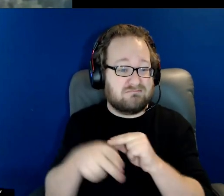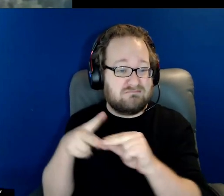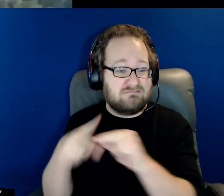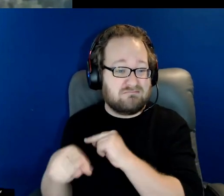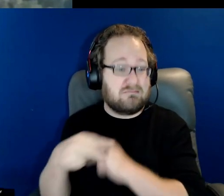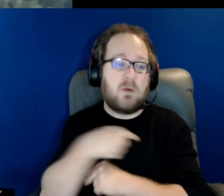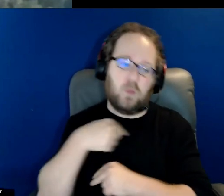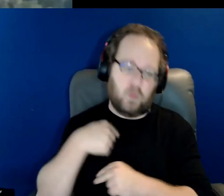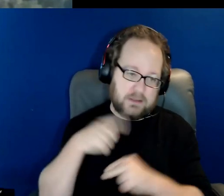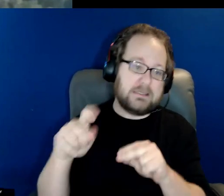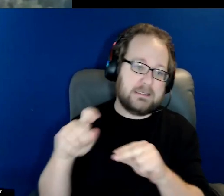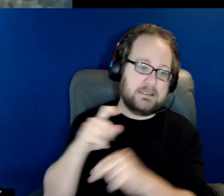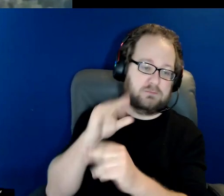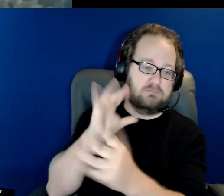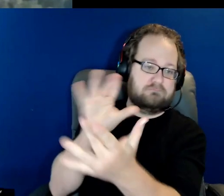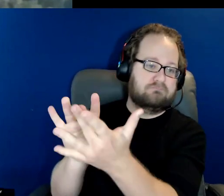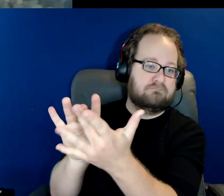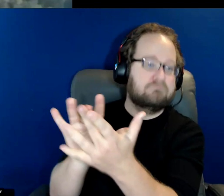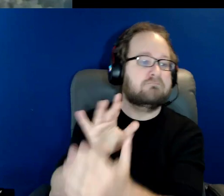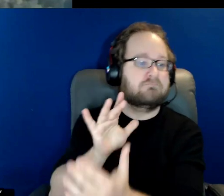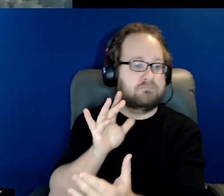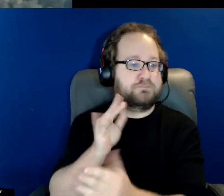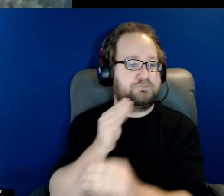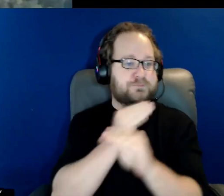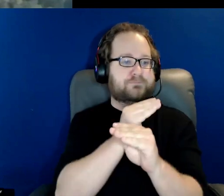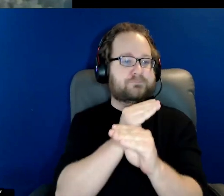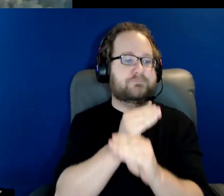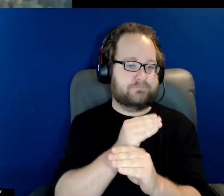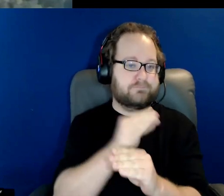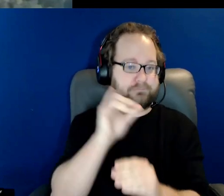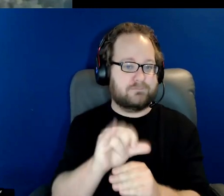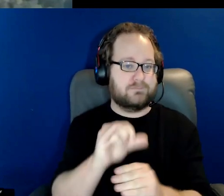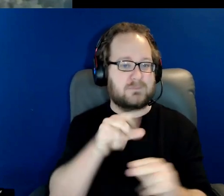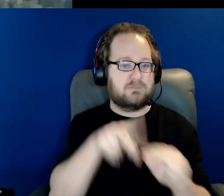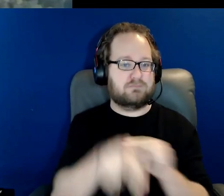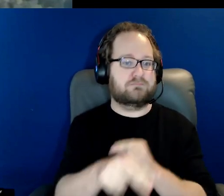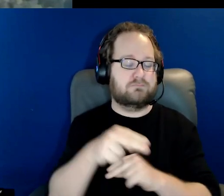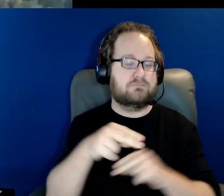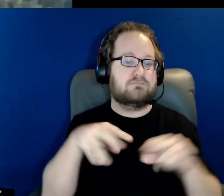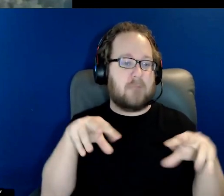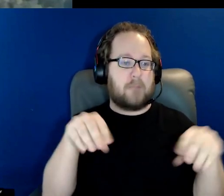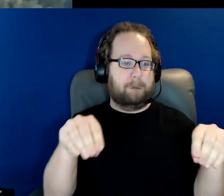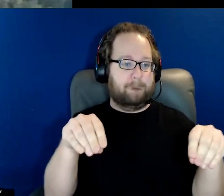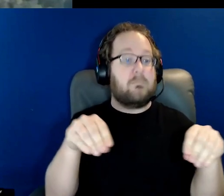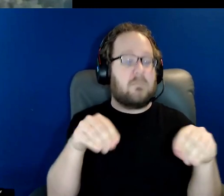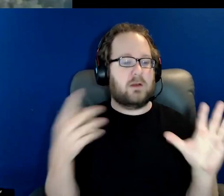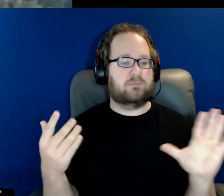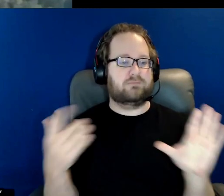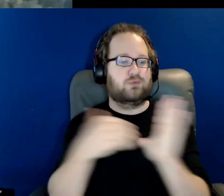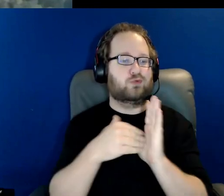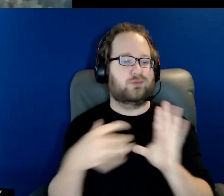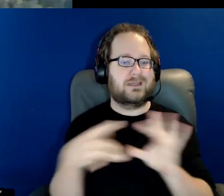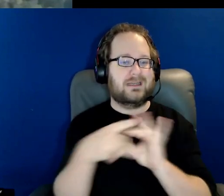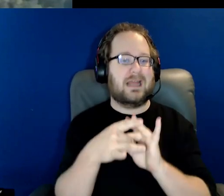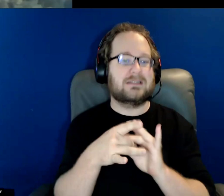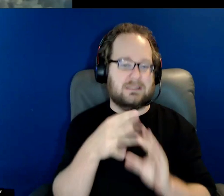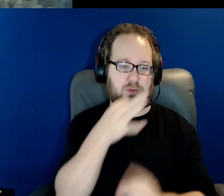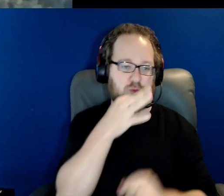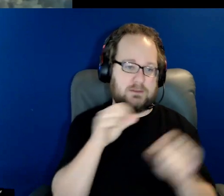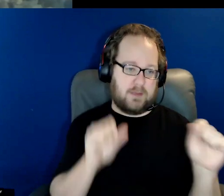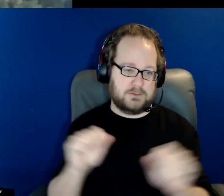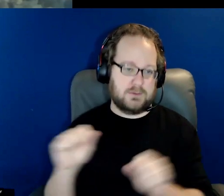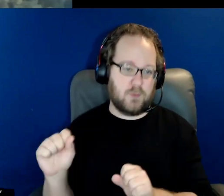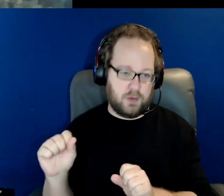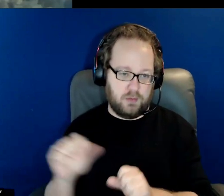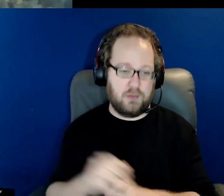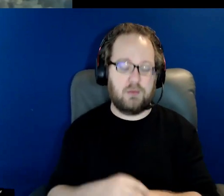prevent the electricity from being shut off and get that reconnected as soon as possible. And, you know, the